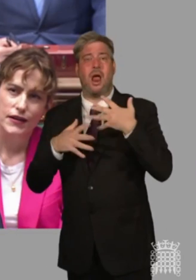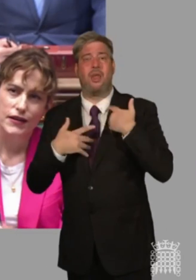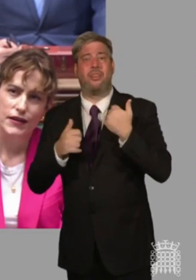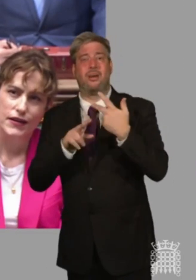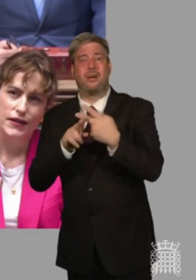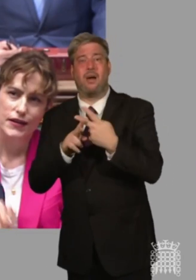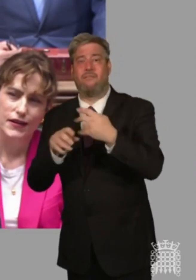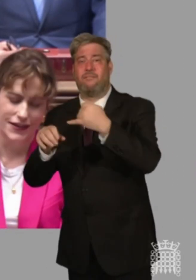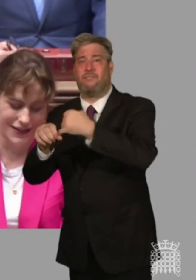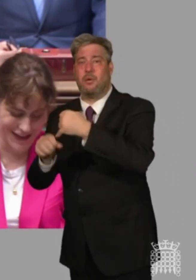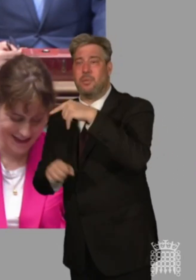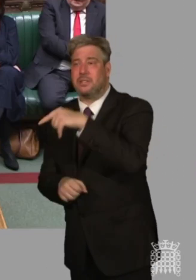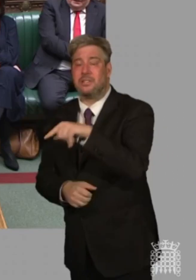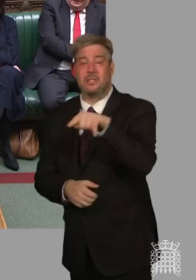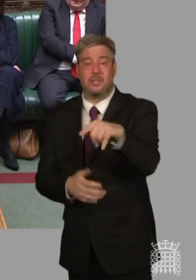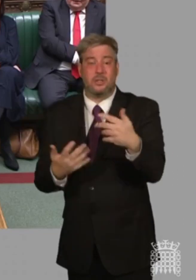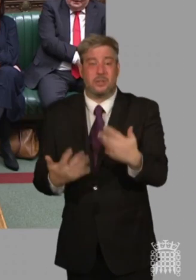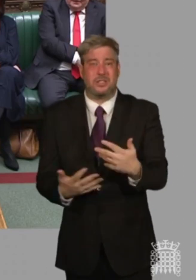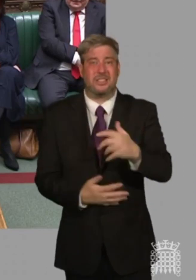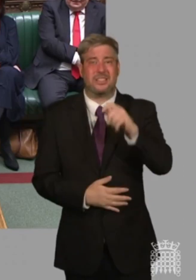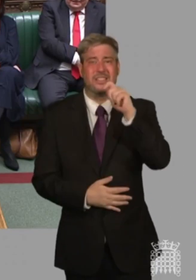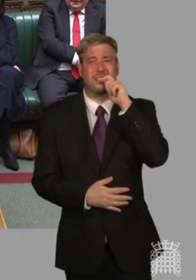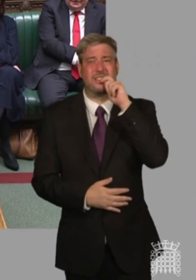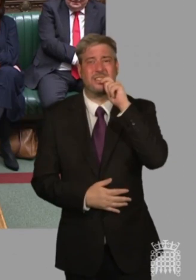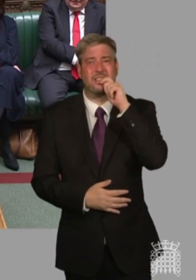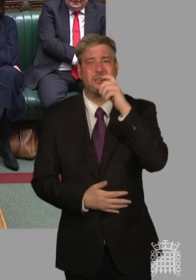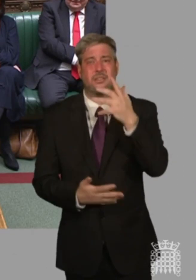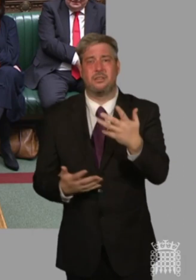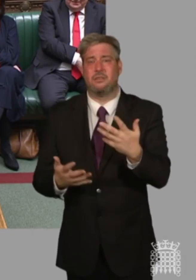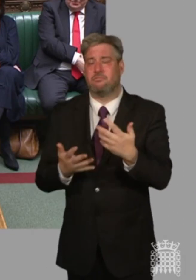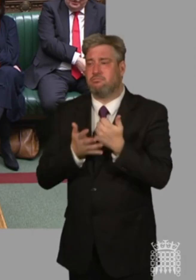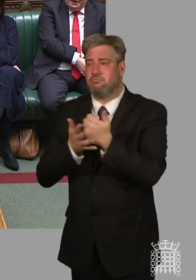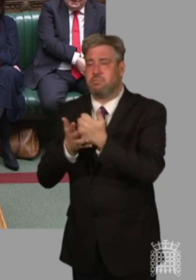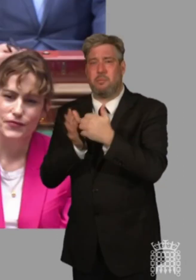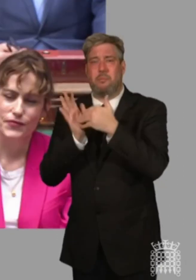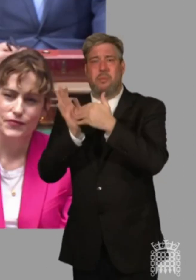different ways to raise people's taxes. That's the difference between us. We're delivering a